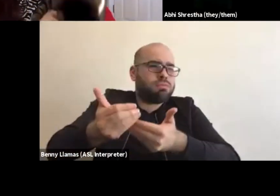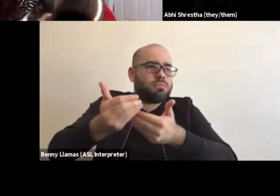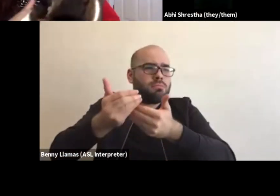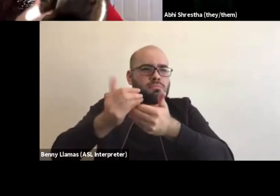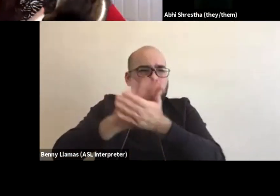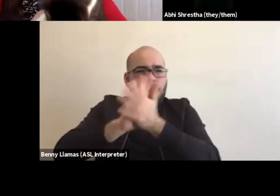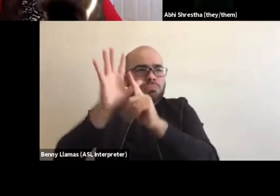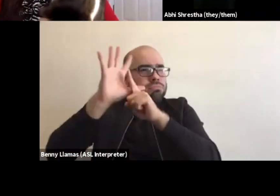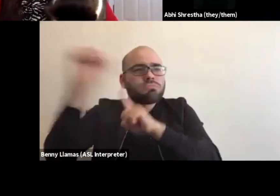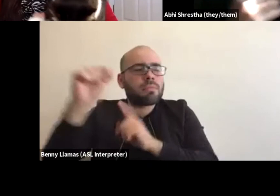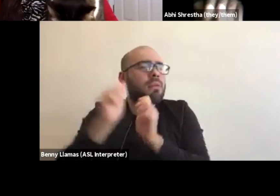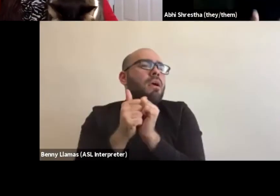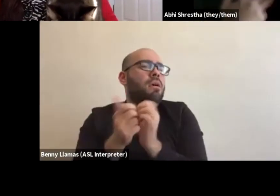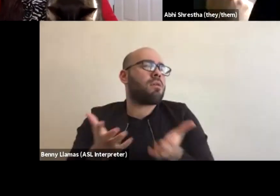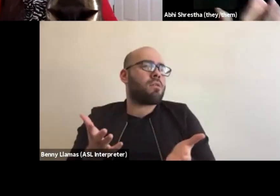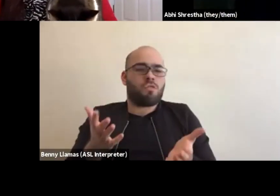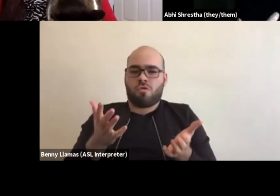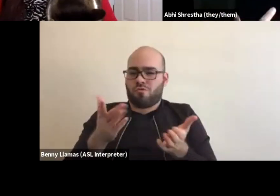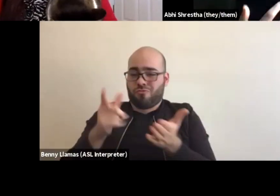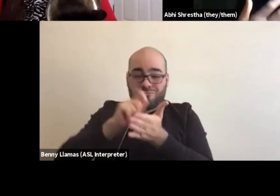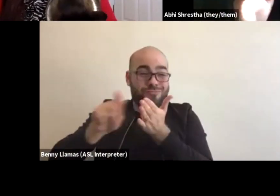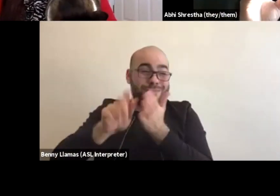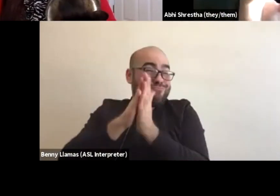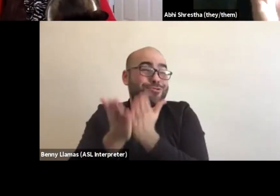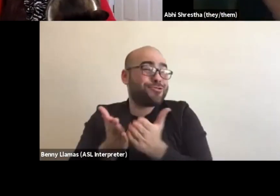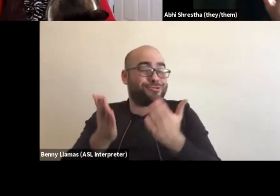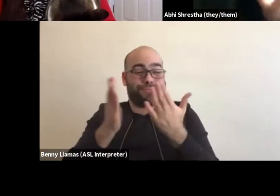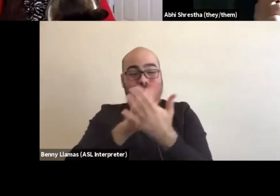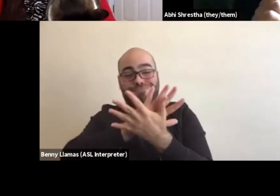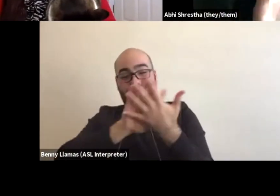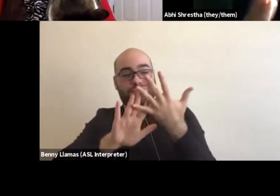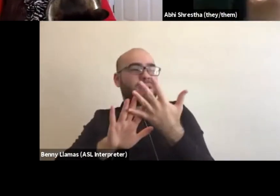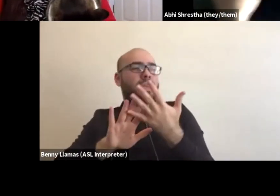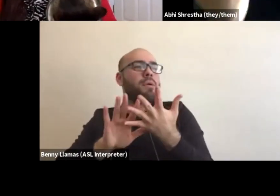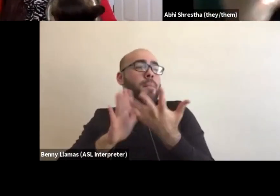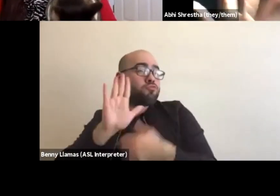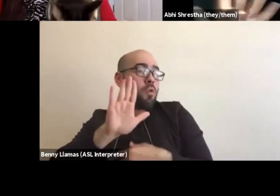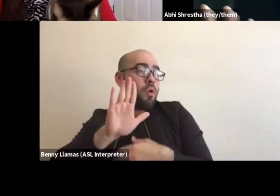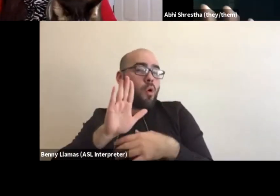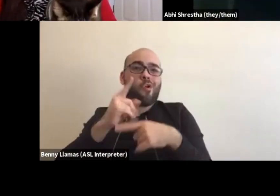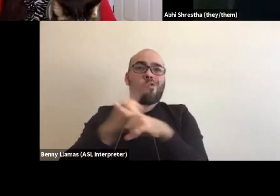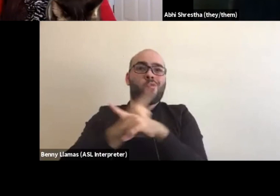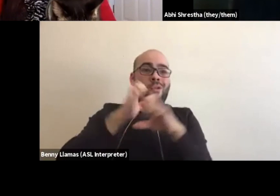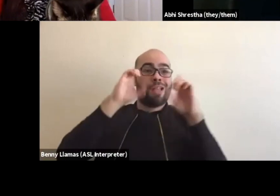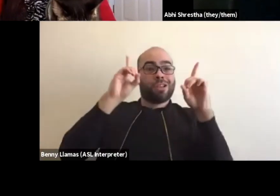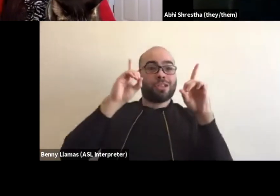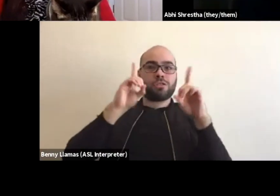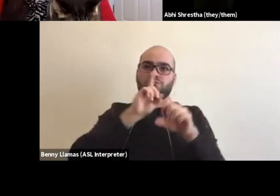in getting to writing this novel and all that, sort of maybe your education, traditional or non-traditional, what that looked